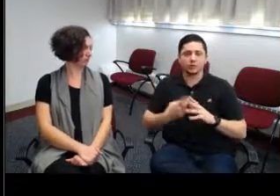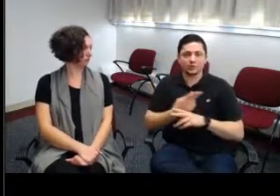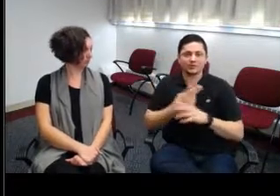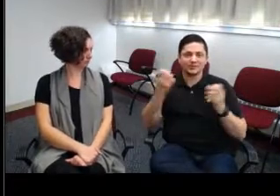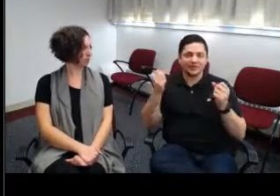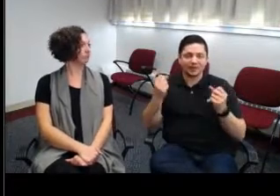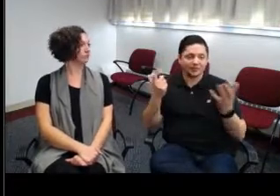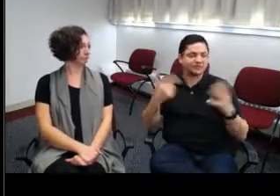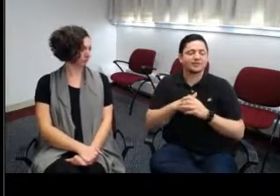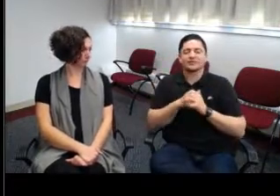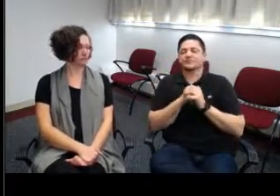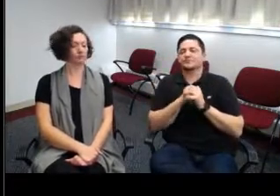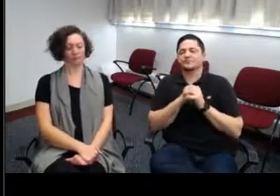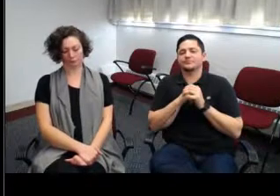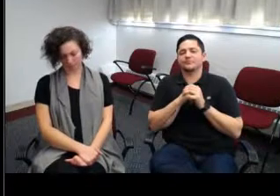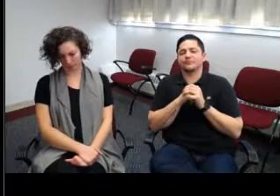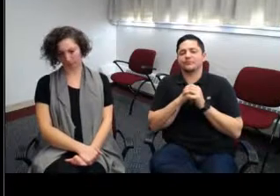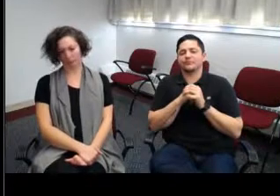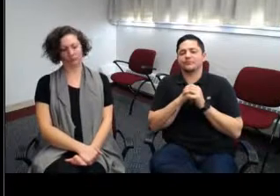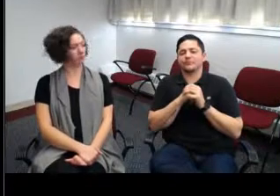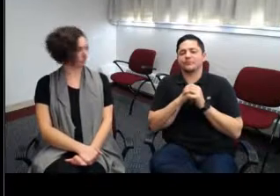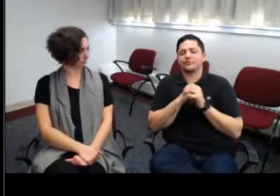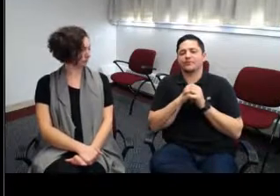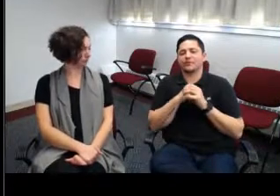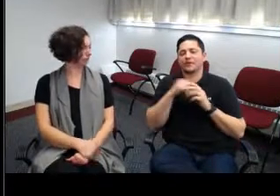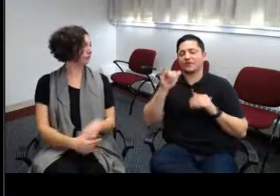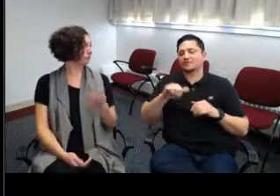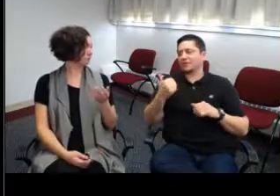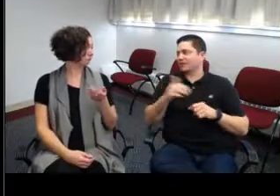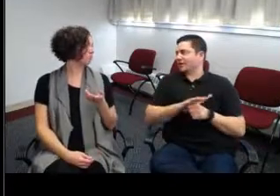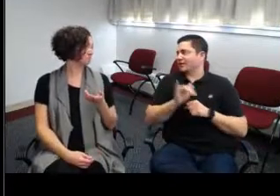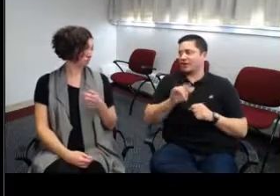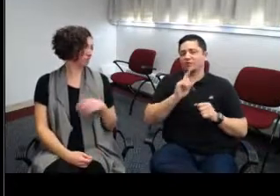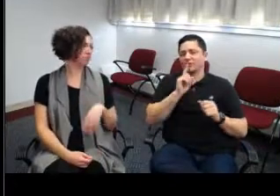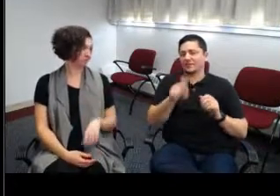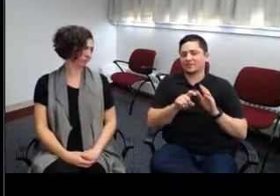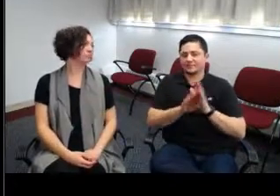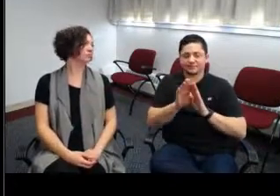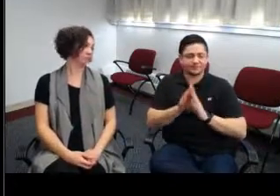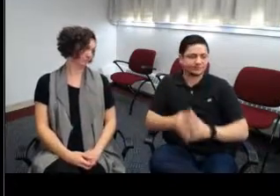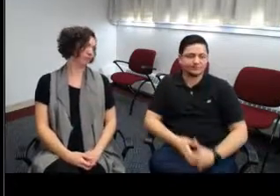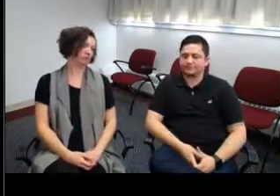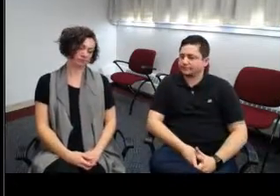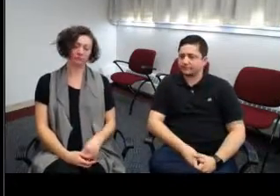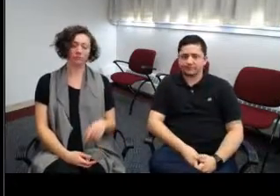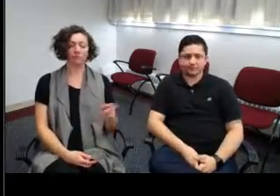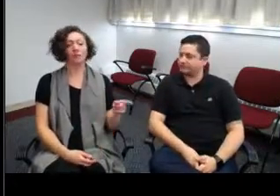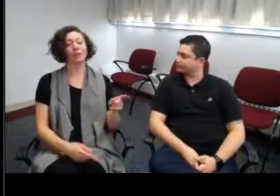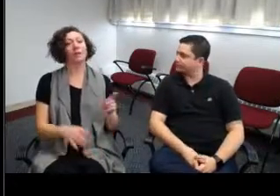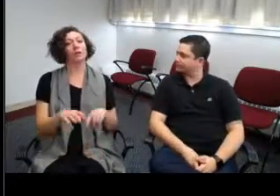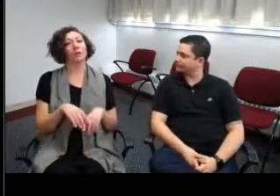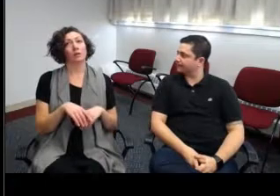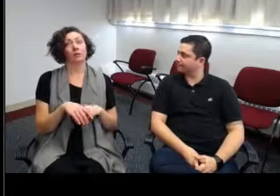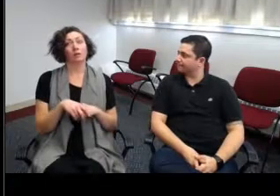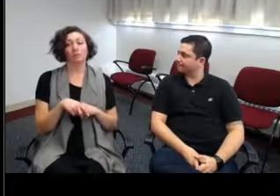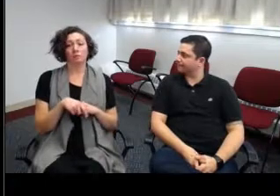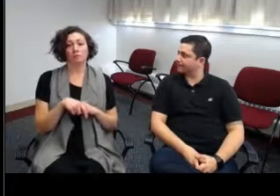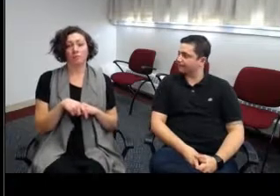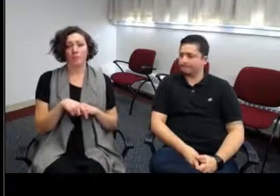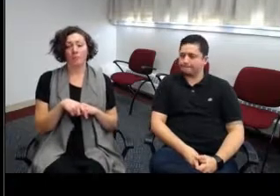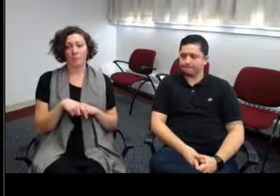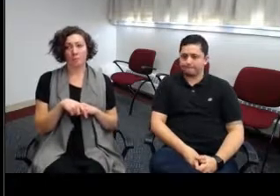sort of thrown out the window as soon as you start using it in sign language, a different language than it was normed to. Mm-hmm. So there's